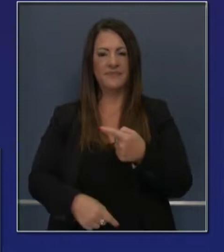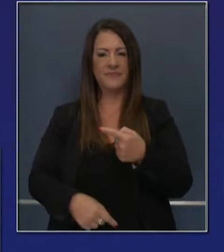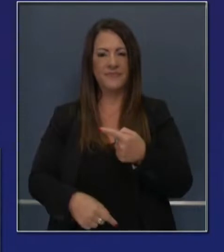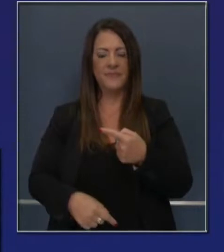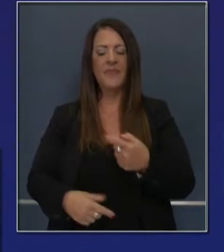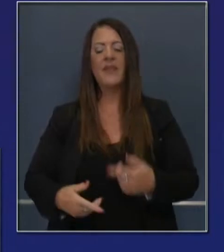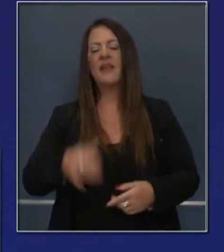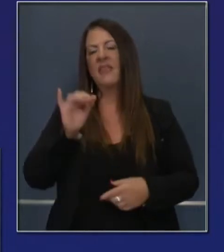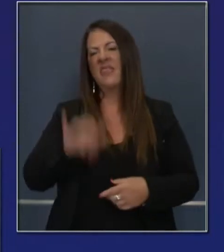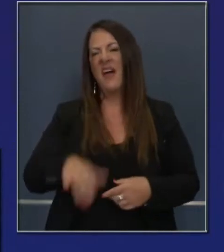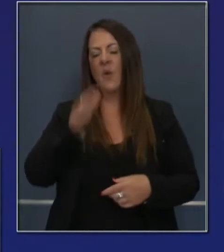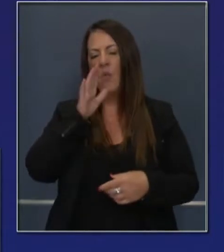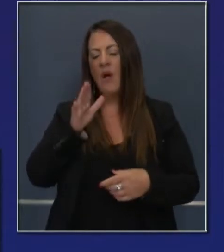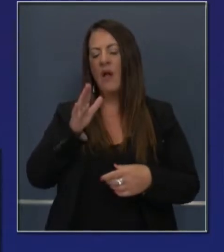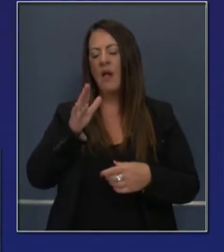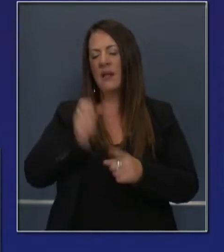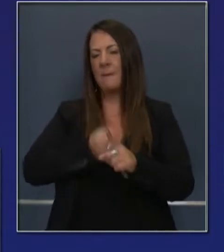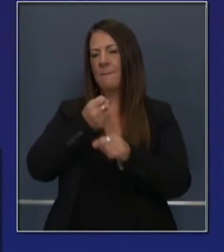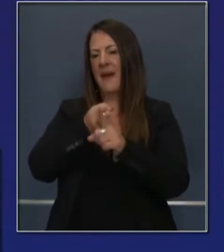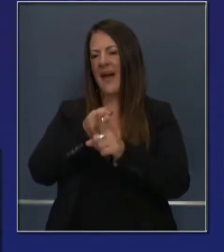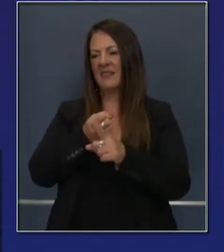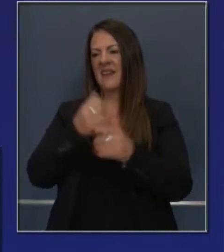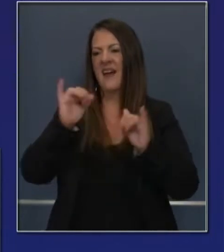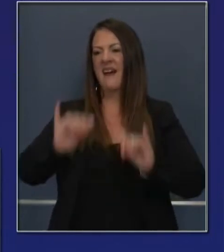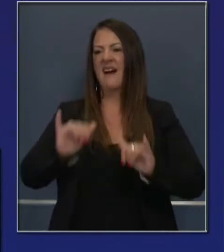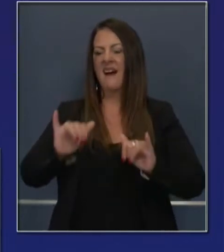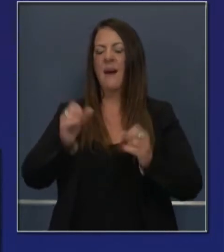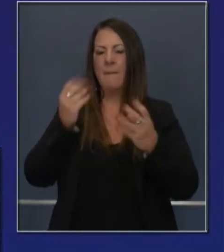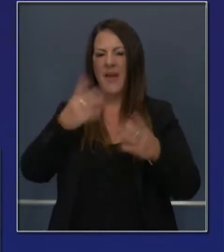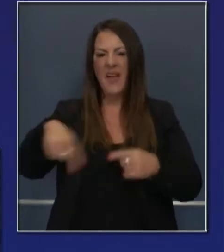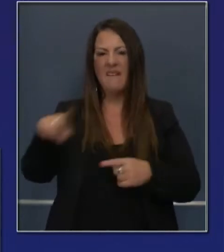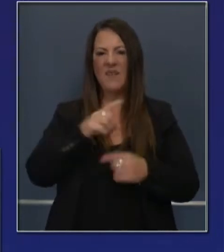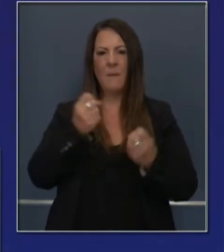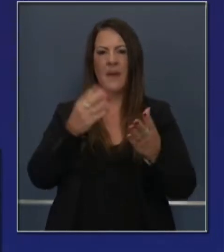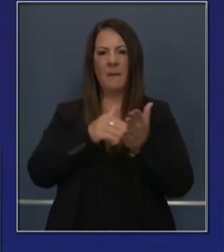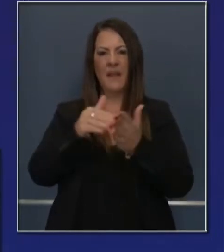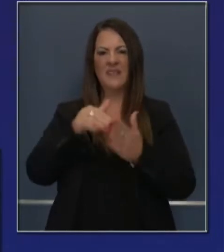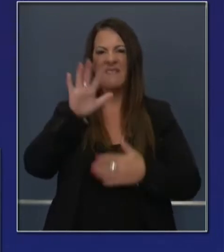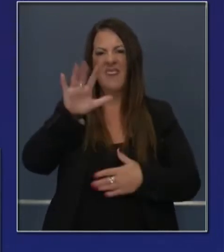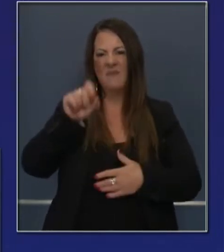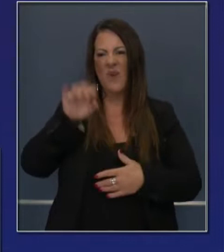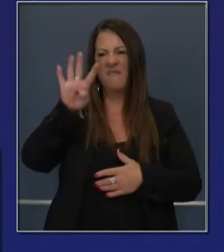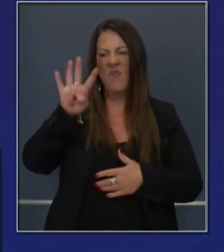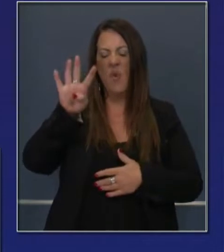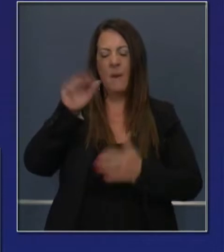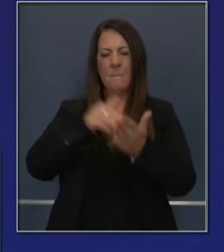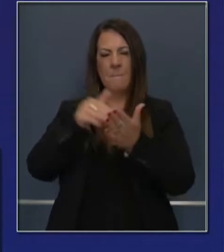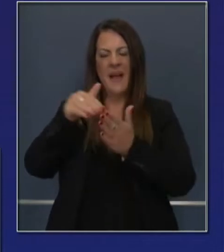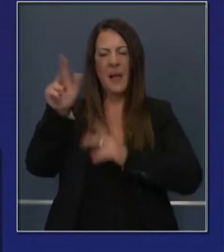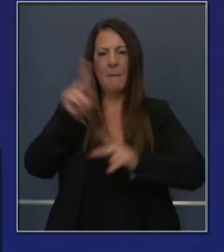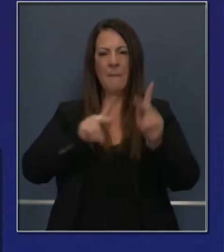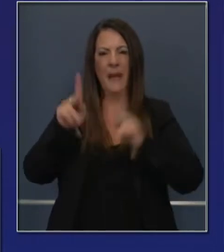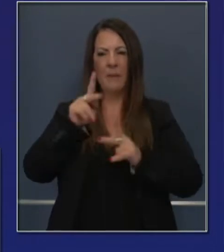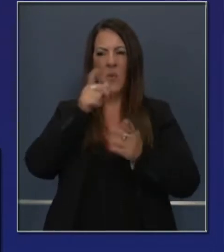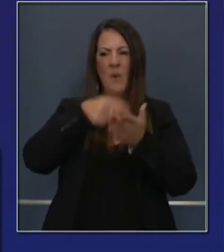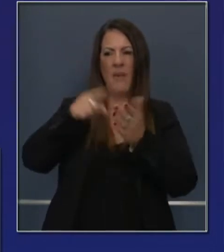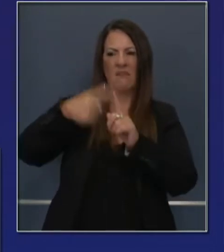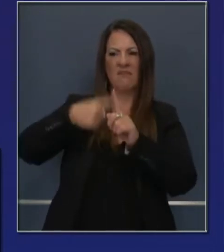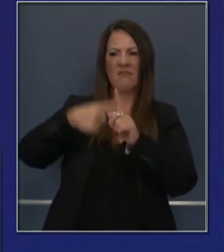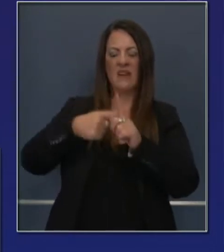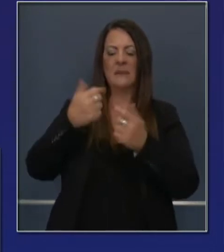impact this virus has had on millions of you. 5.4 million renters at risk